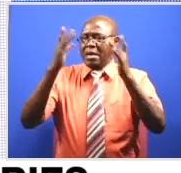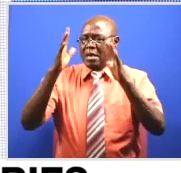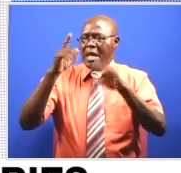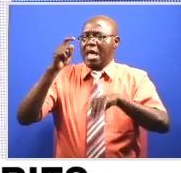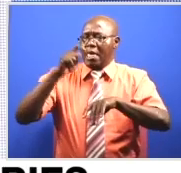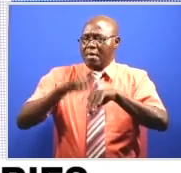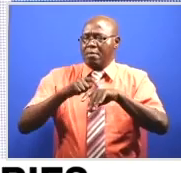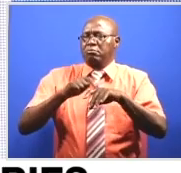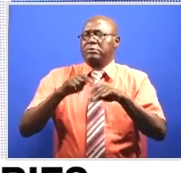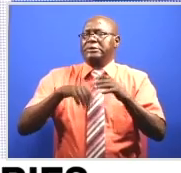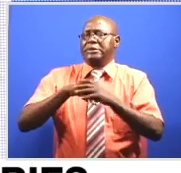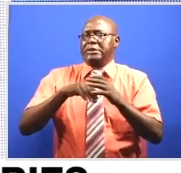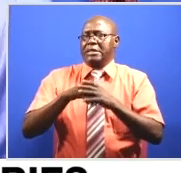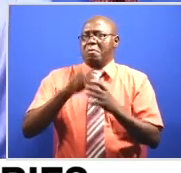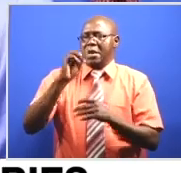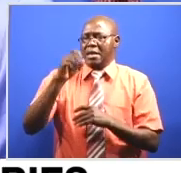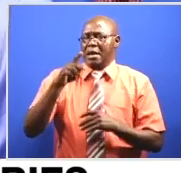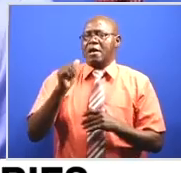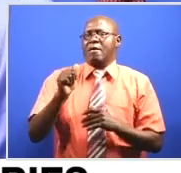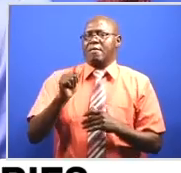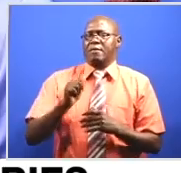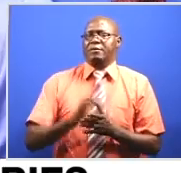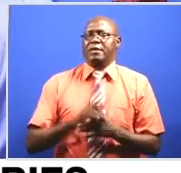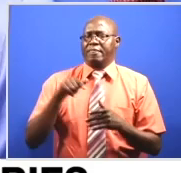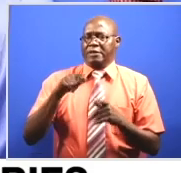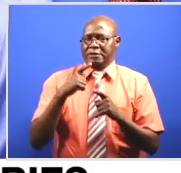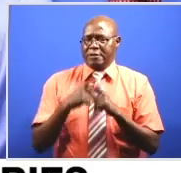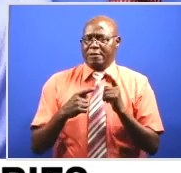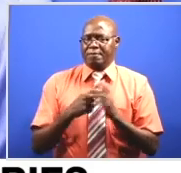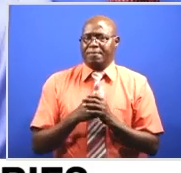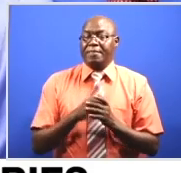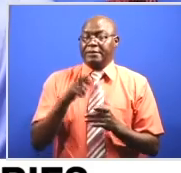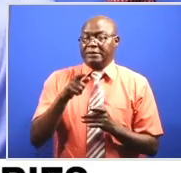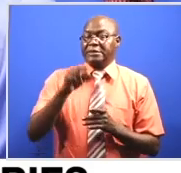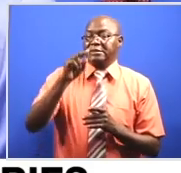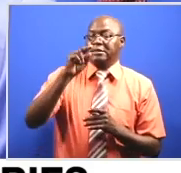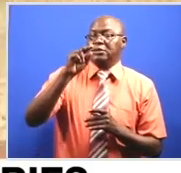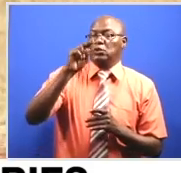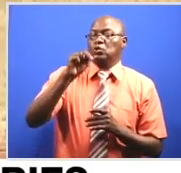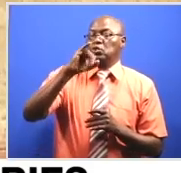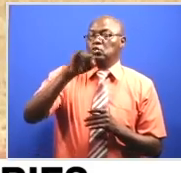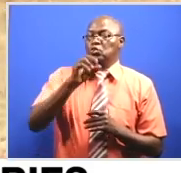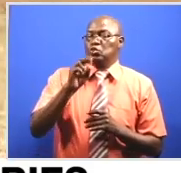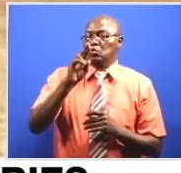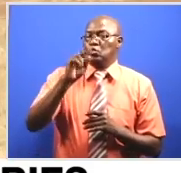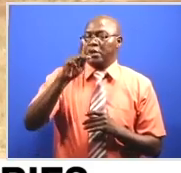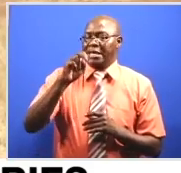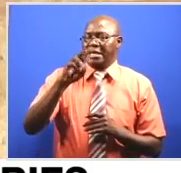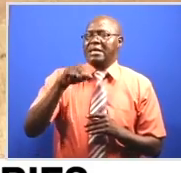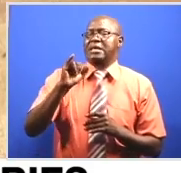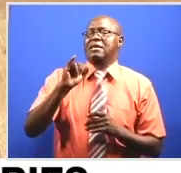under renovation. These Njukiri grounds will become the